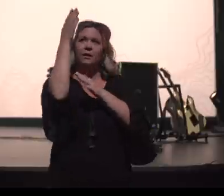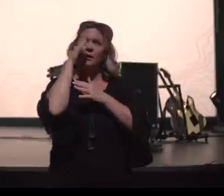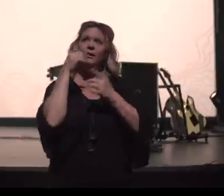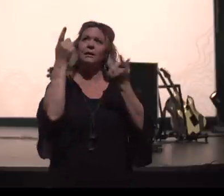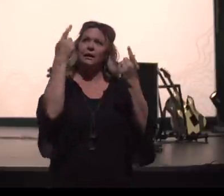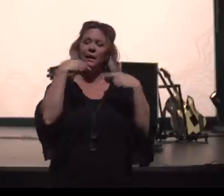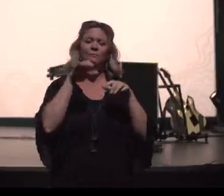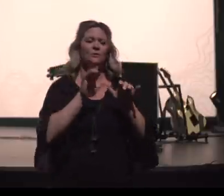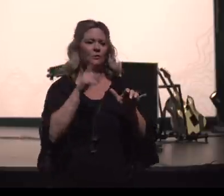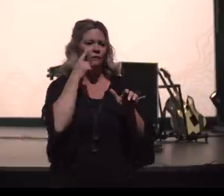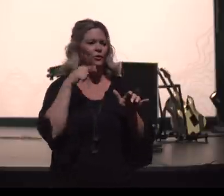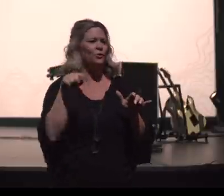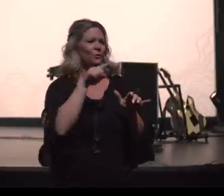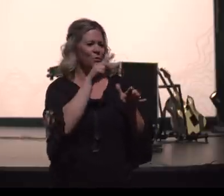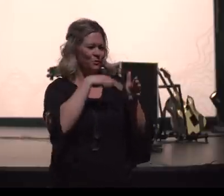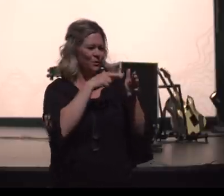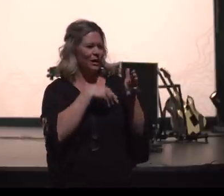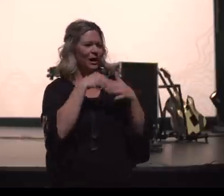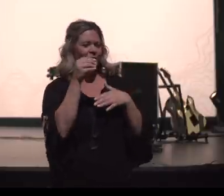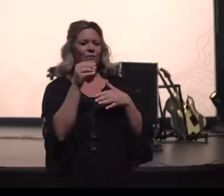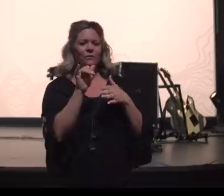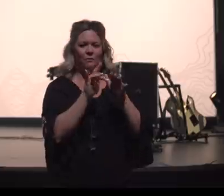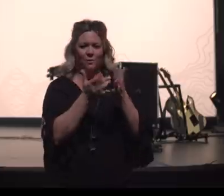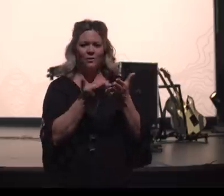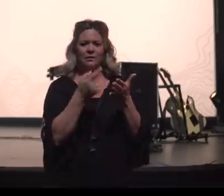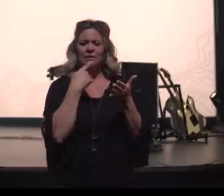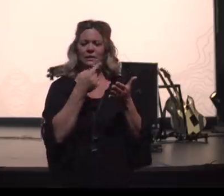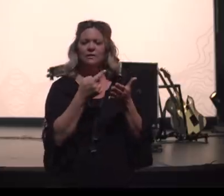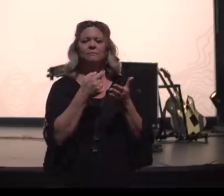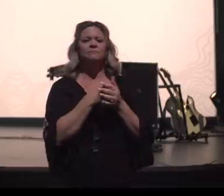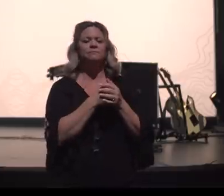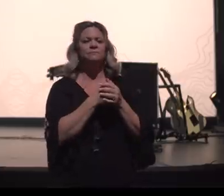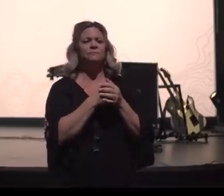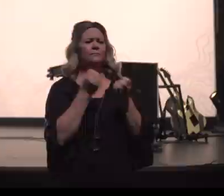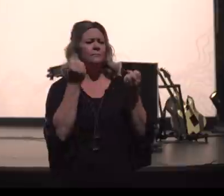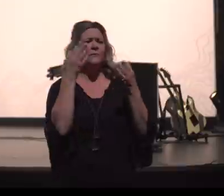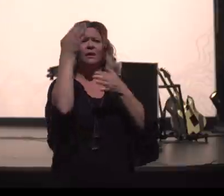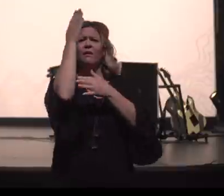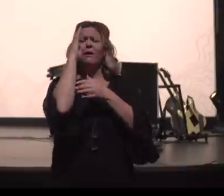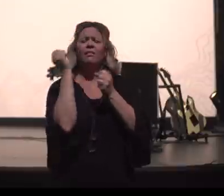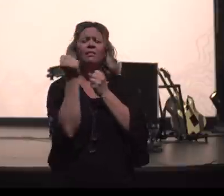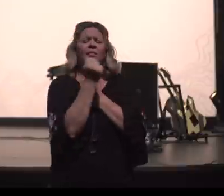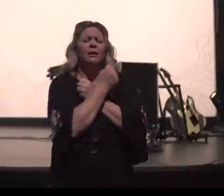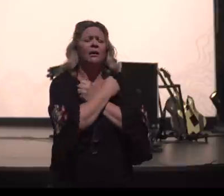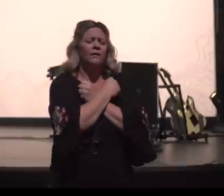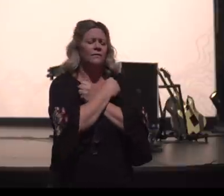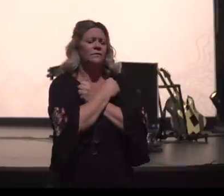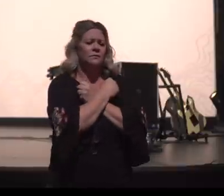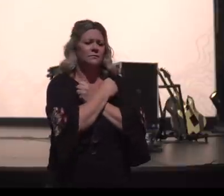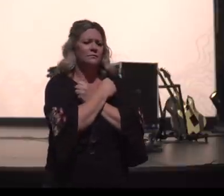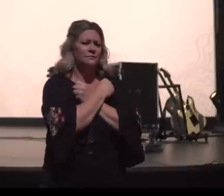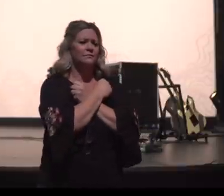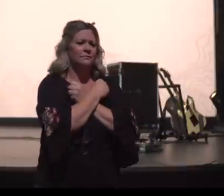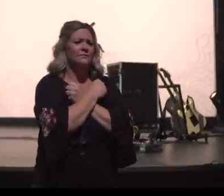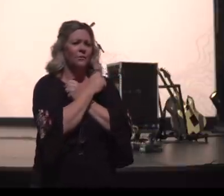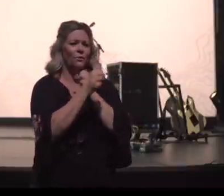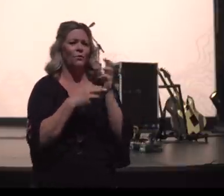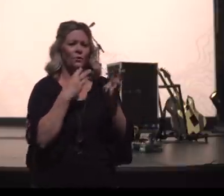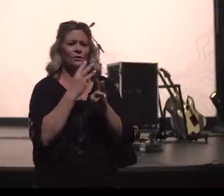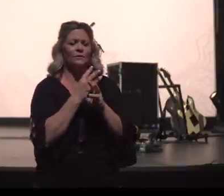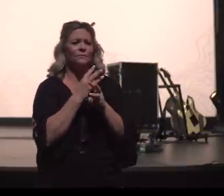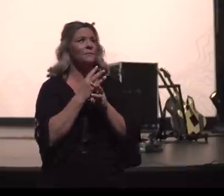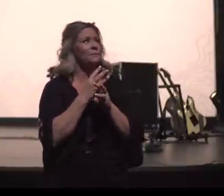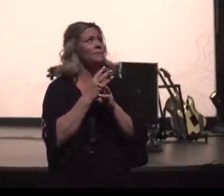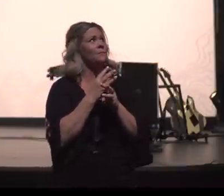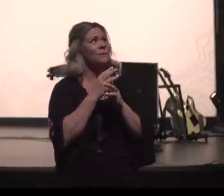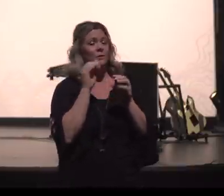to do for you. I just want to read it for you out of the Message translation. It says this: this is how much God loved the world. You